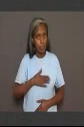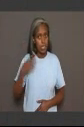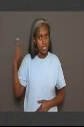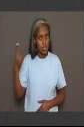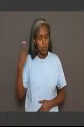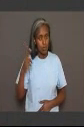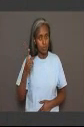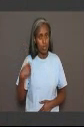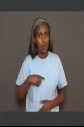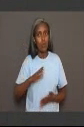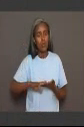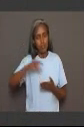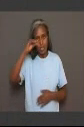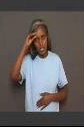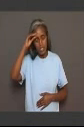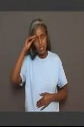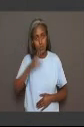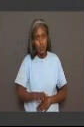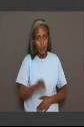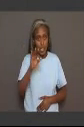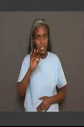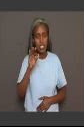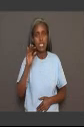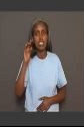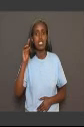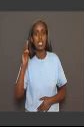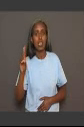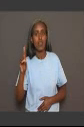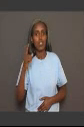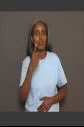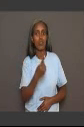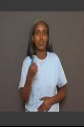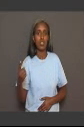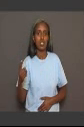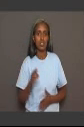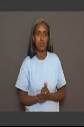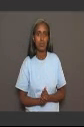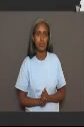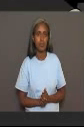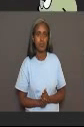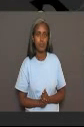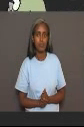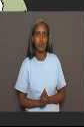what we have learned to find the derivative for each.